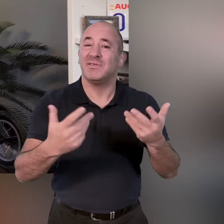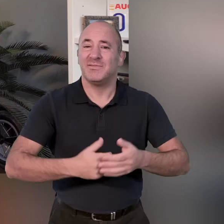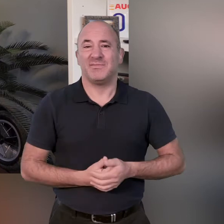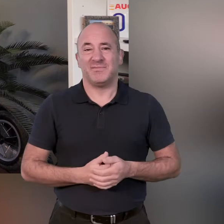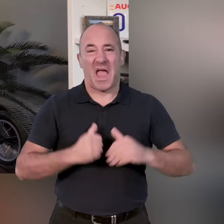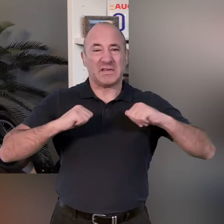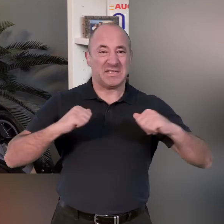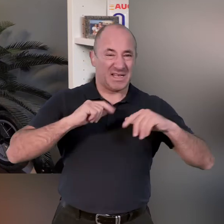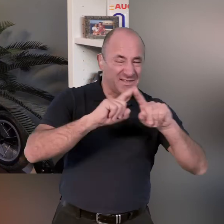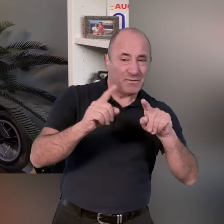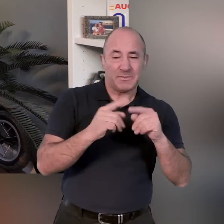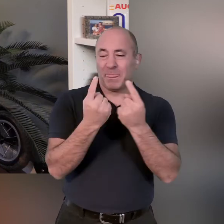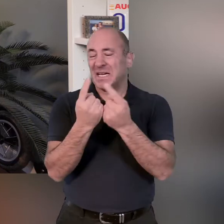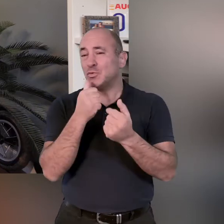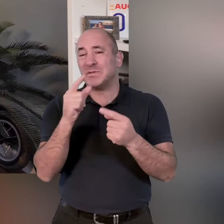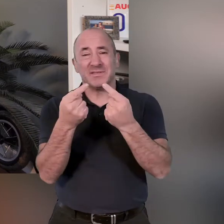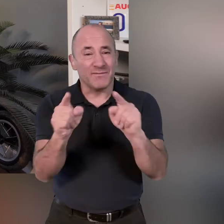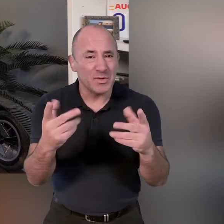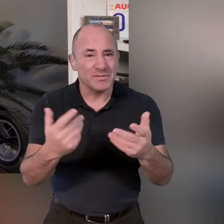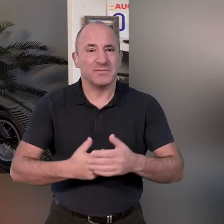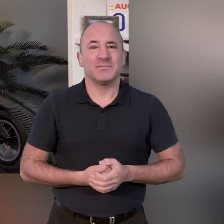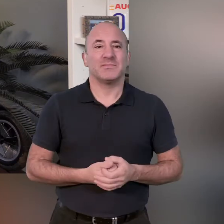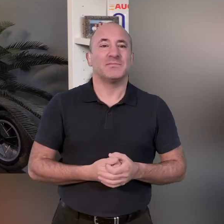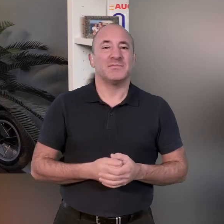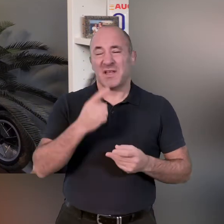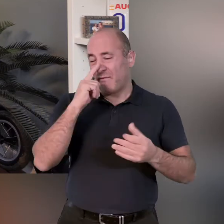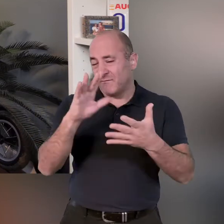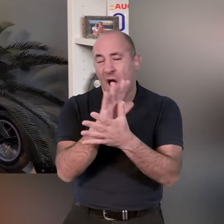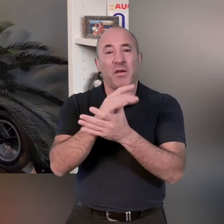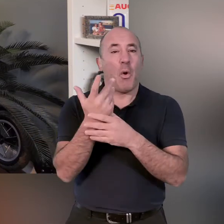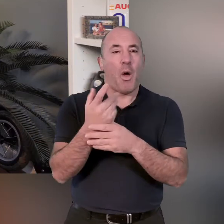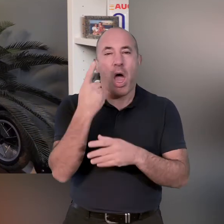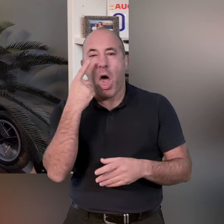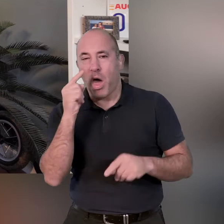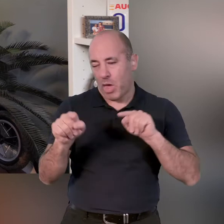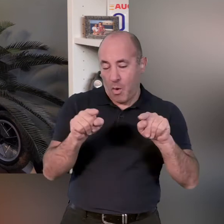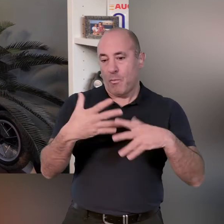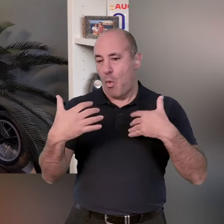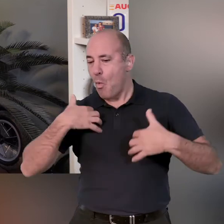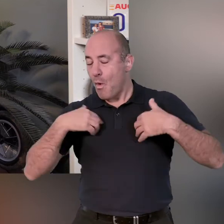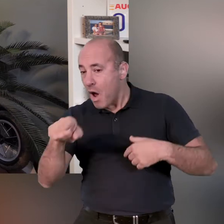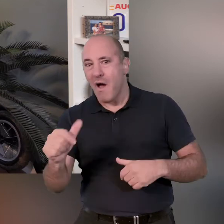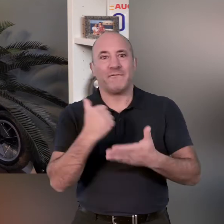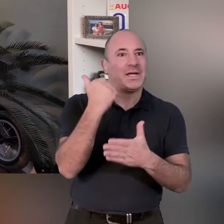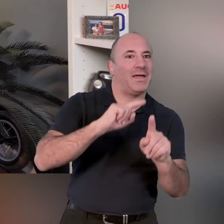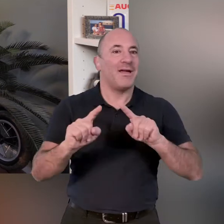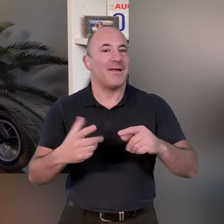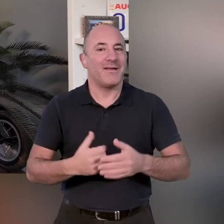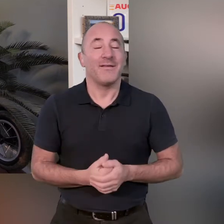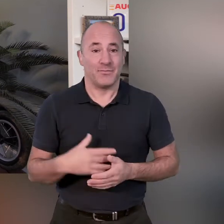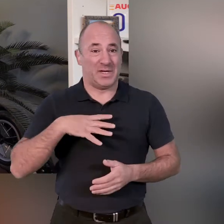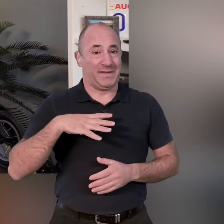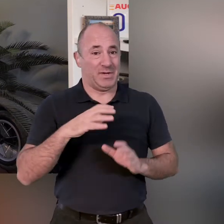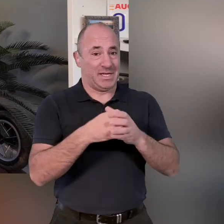different exercises, different things, and you can have a little bit of fun and a bit of play around and make things a little bit interesting. Let's